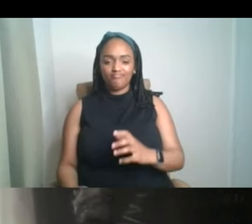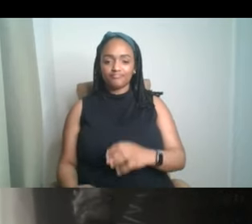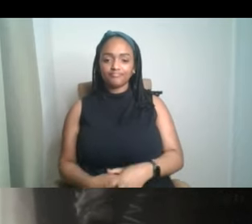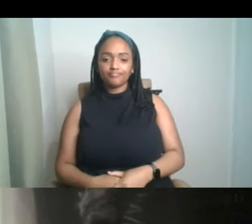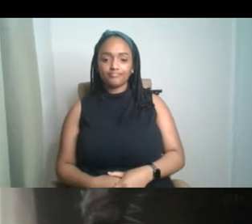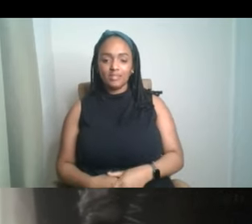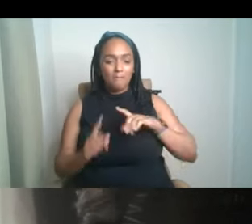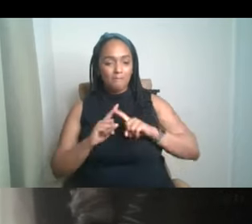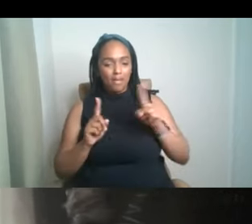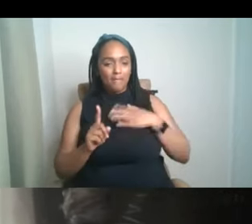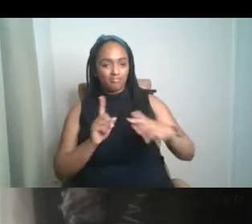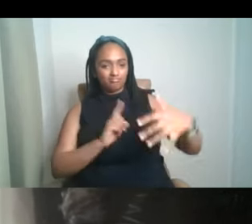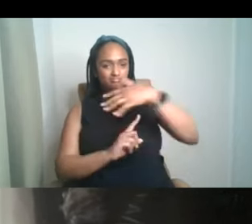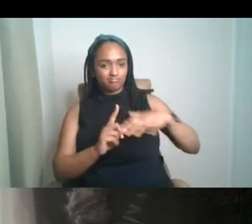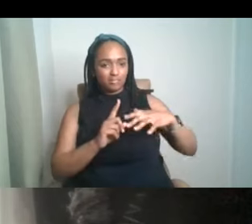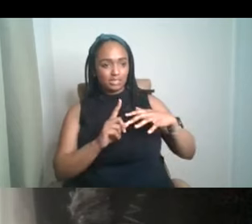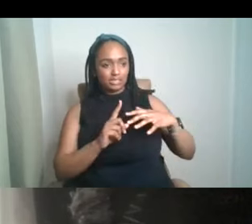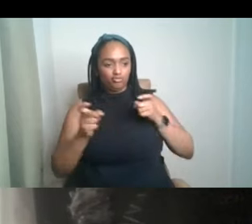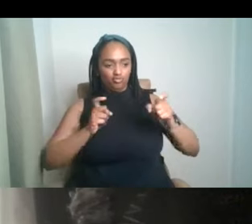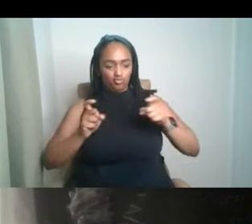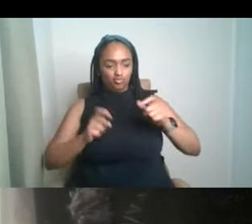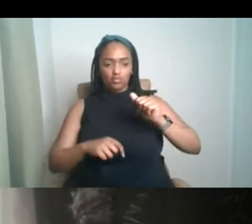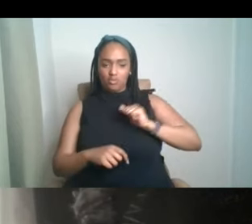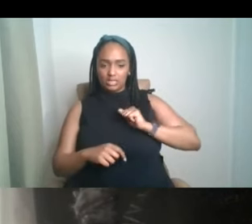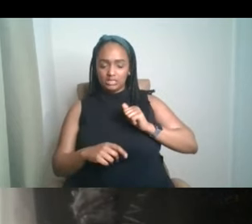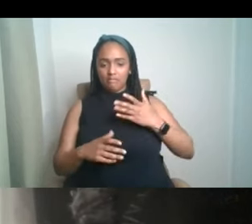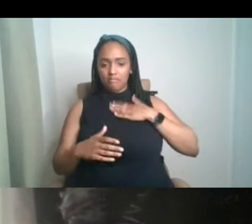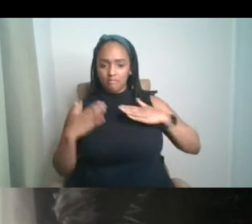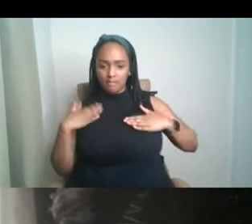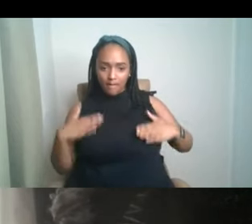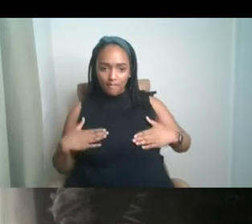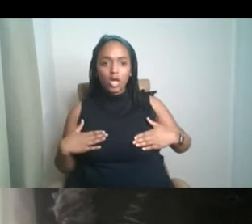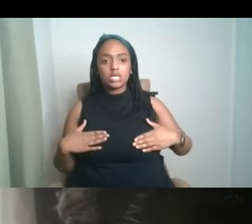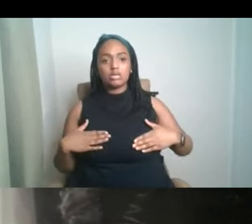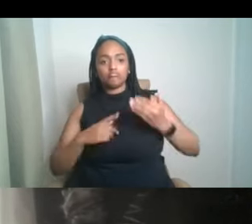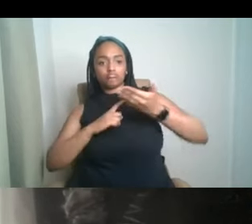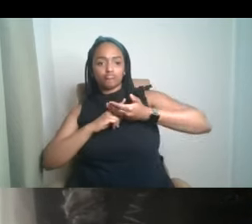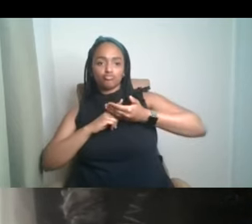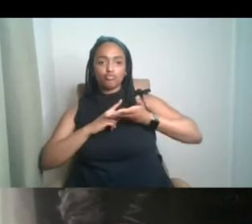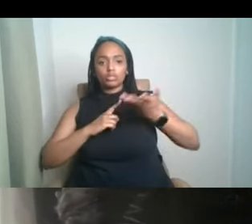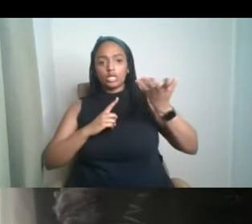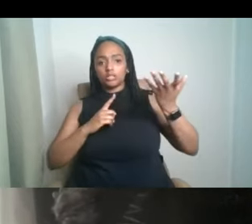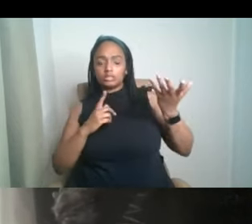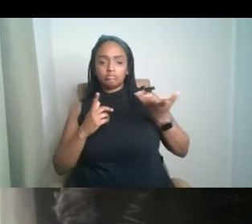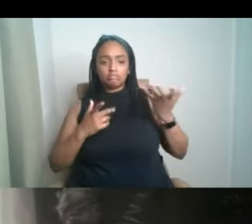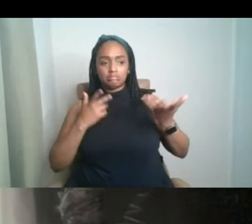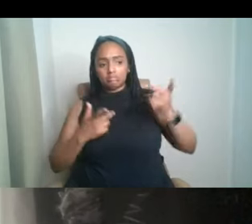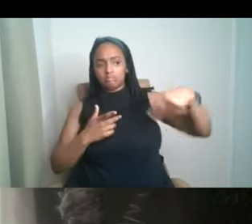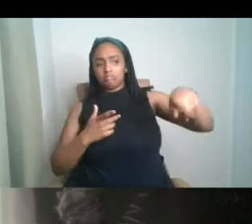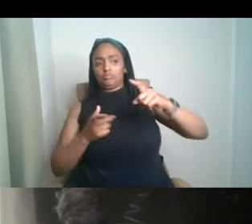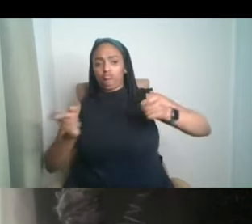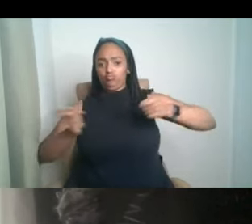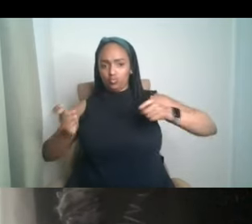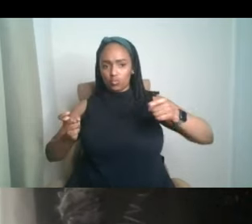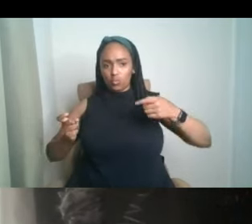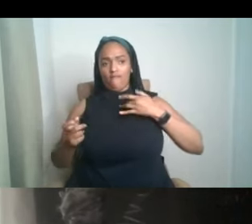controlling what I could do with myself, what I could present as, what I could dress with, and all of that, and